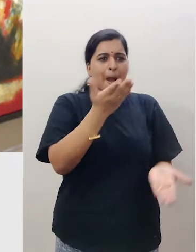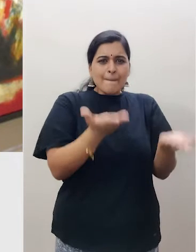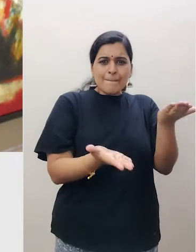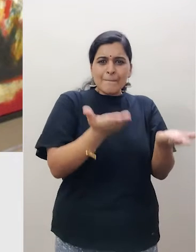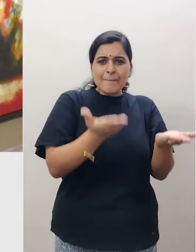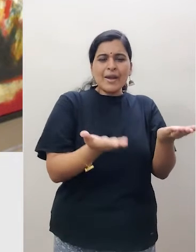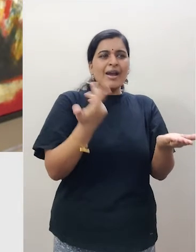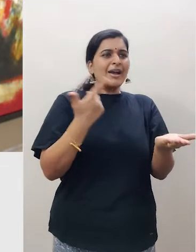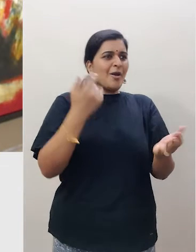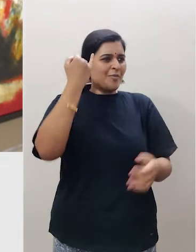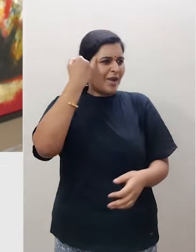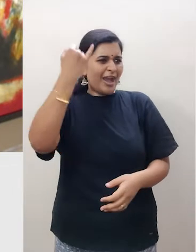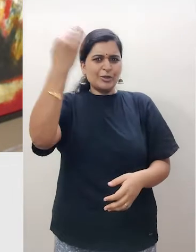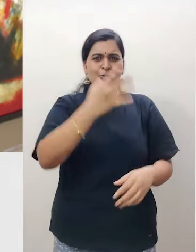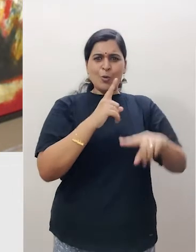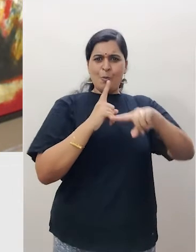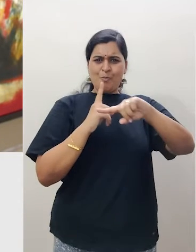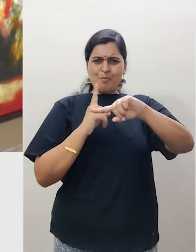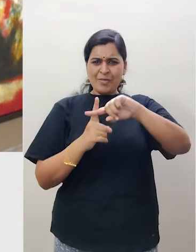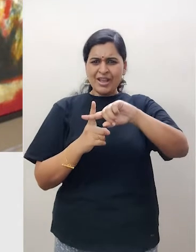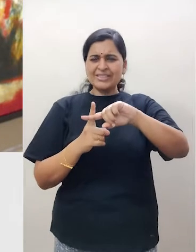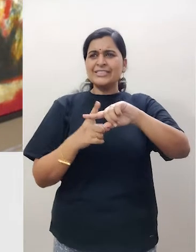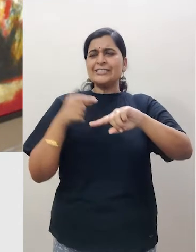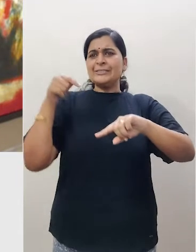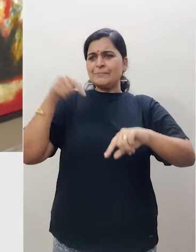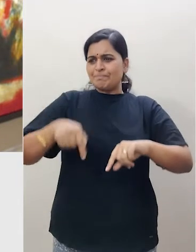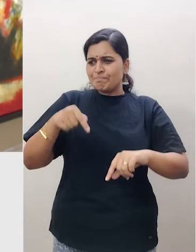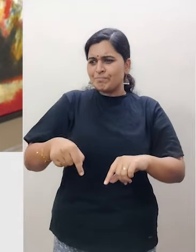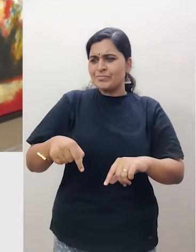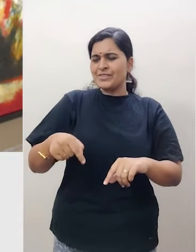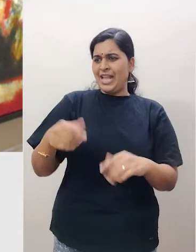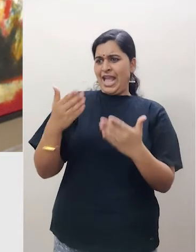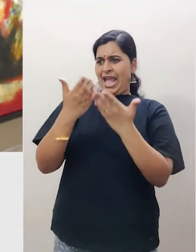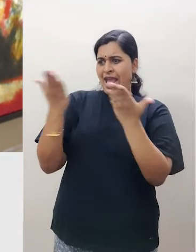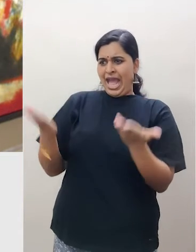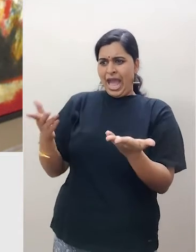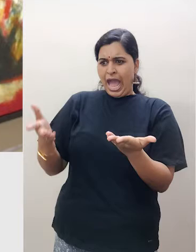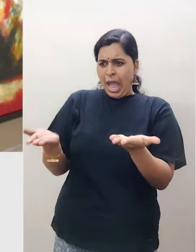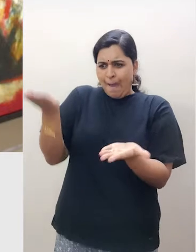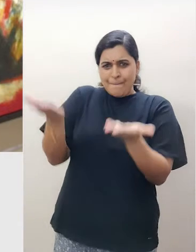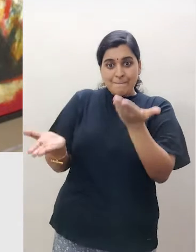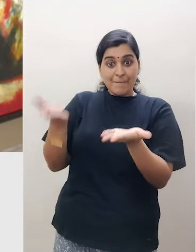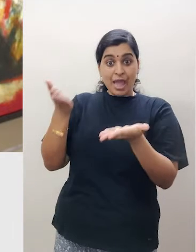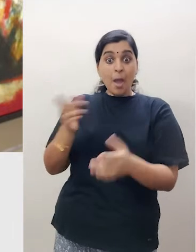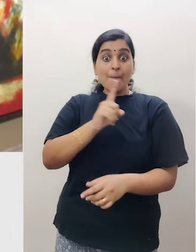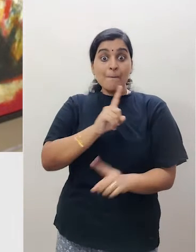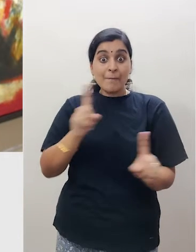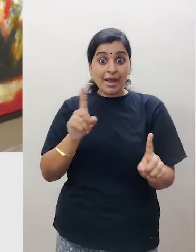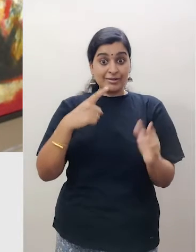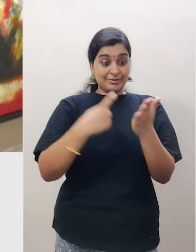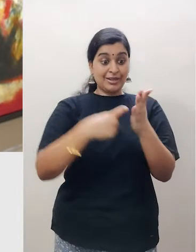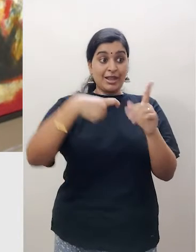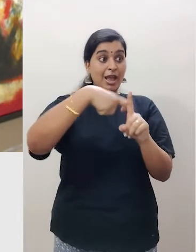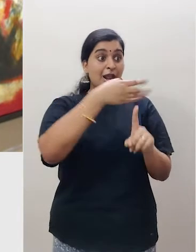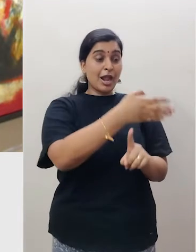and indigeneity, Ram Kumar is one of those artists who traveled outside of India and found inspiration elsewhere. He